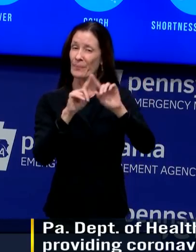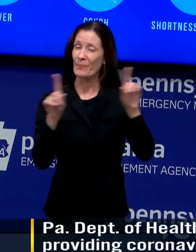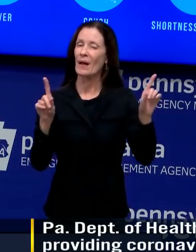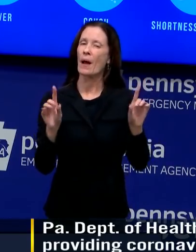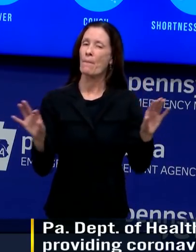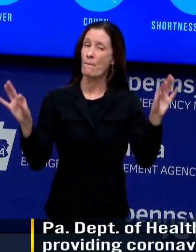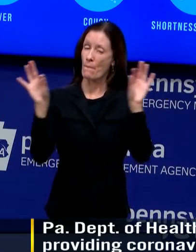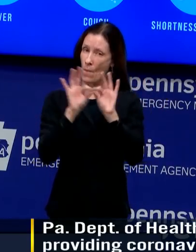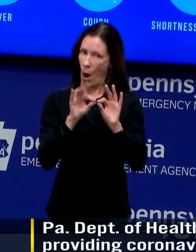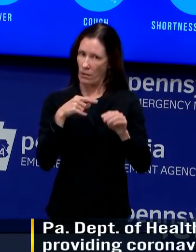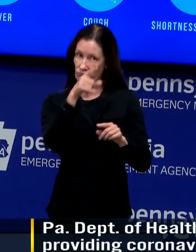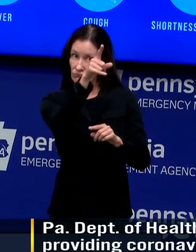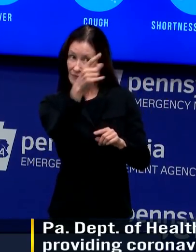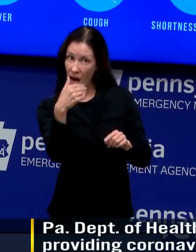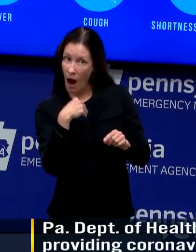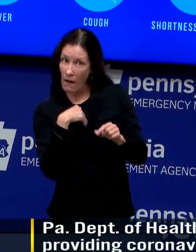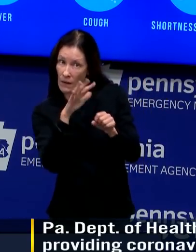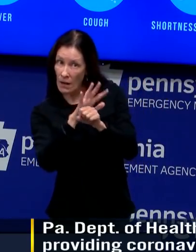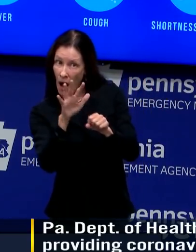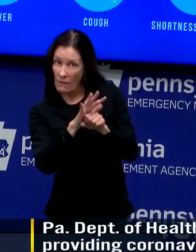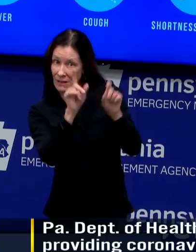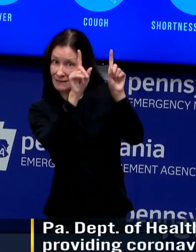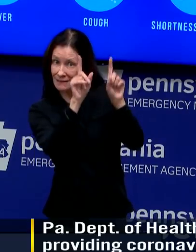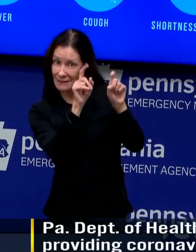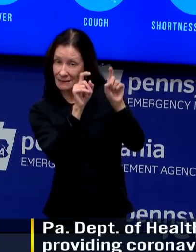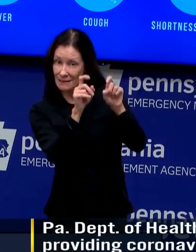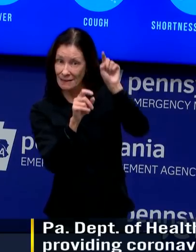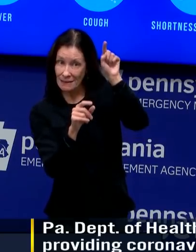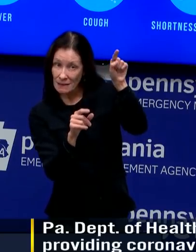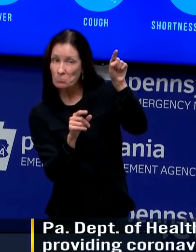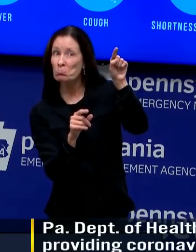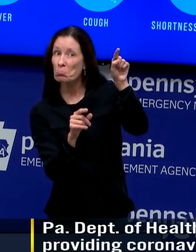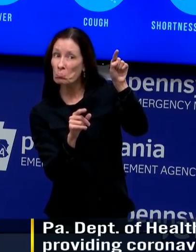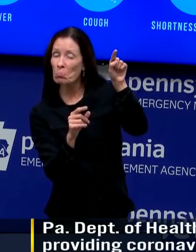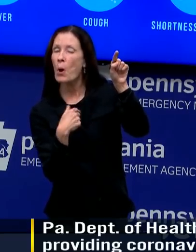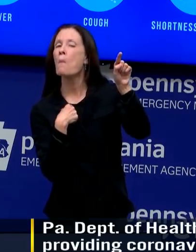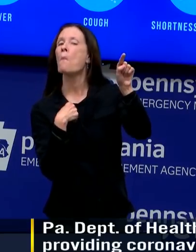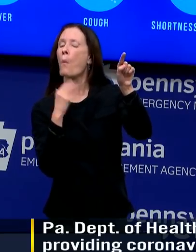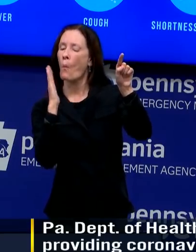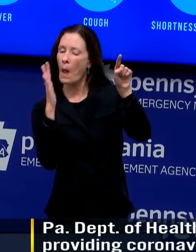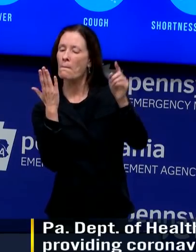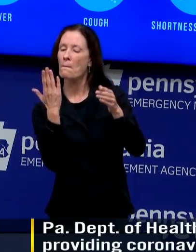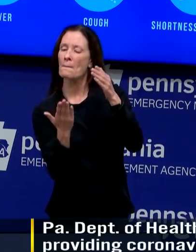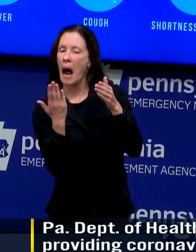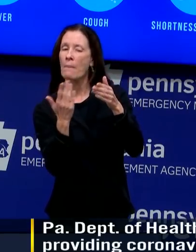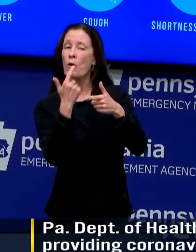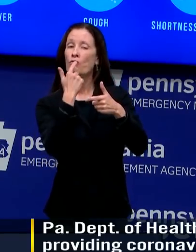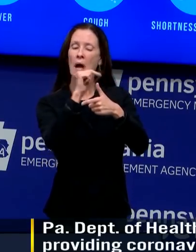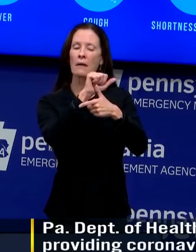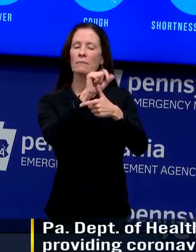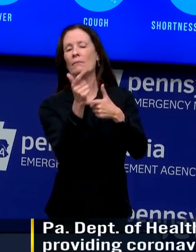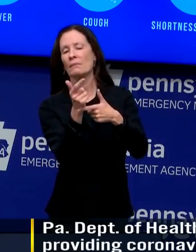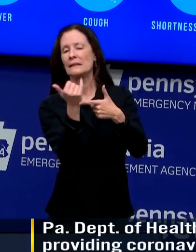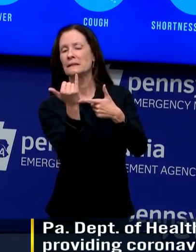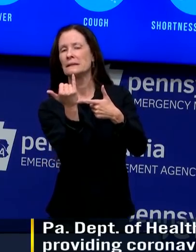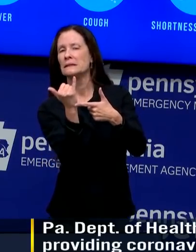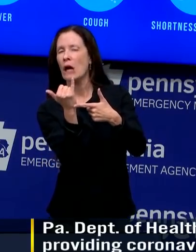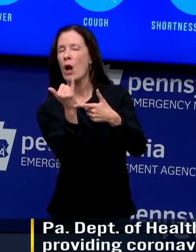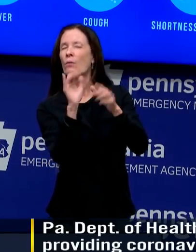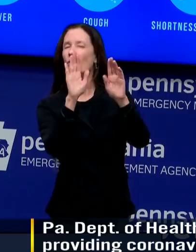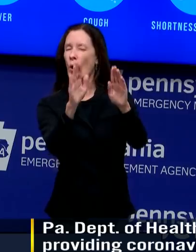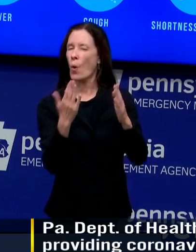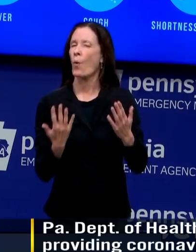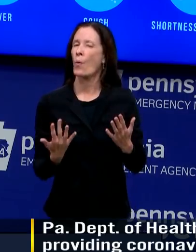do, and feel very comfortable with that type of metric. Secretary, as a follow-up, and this question's for the Governor as well from Penn